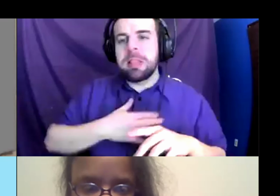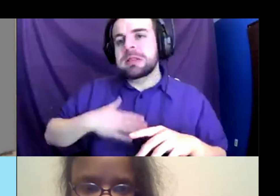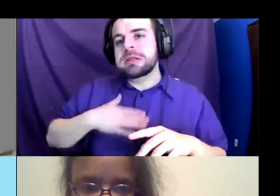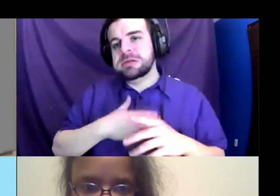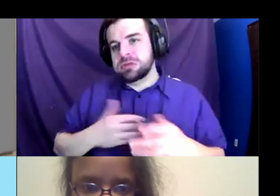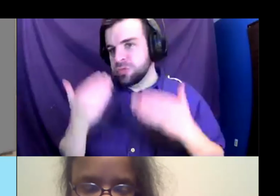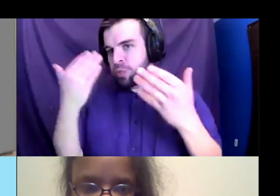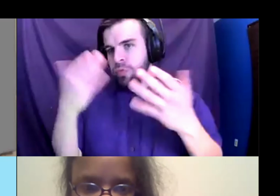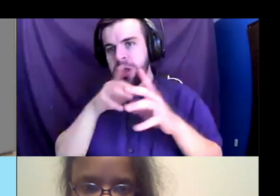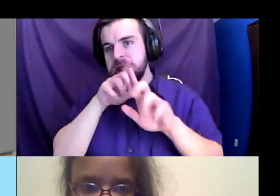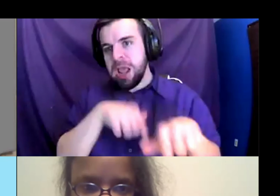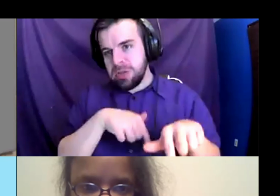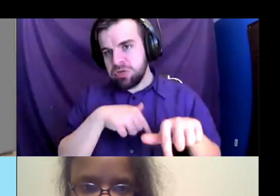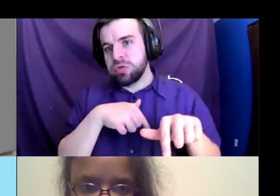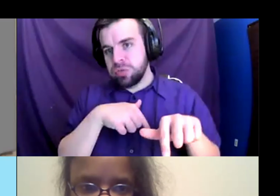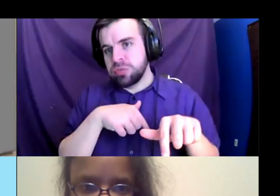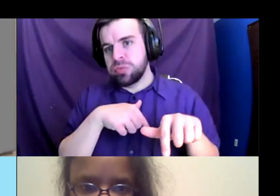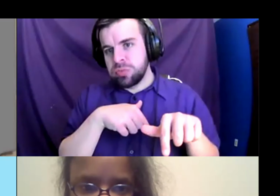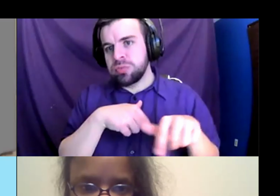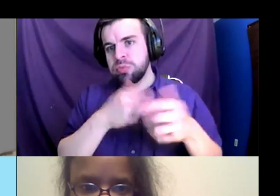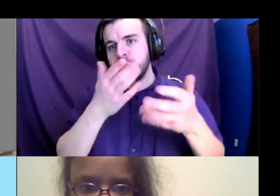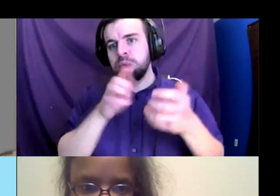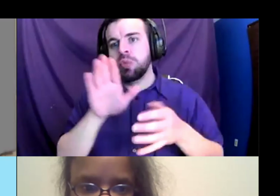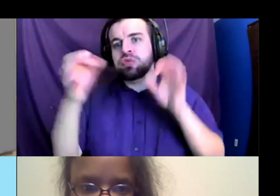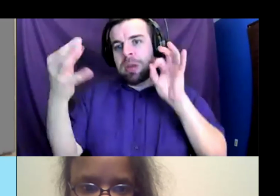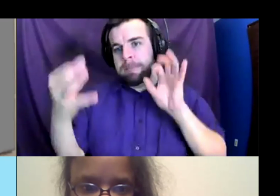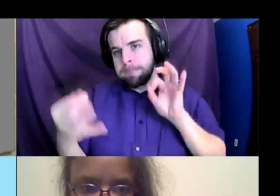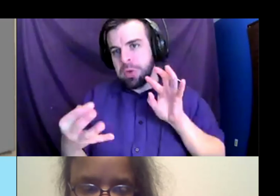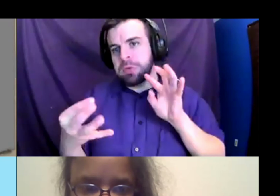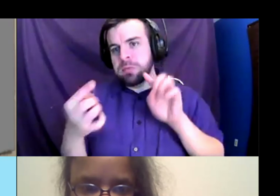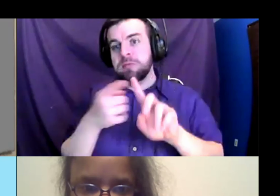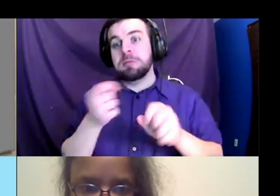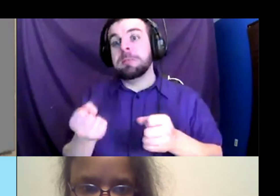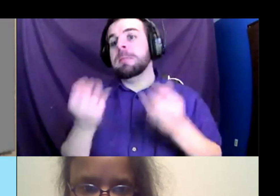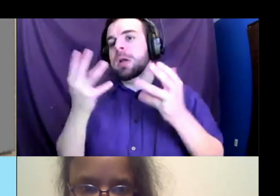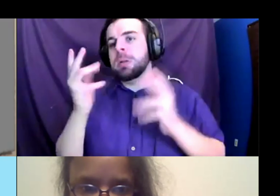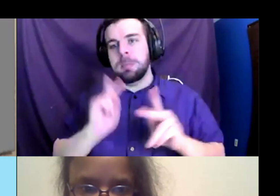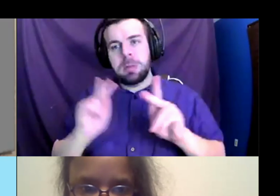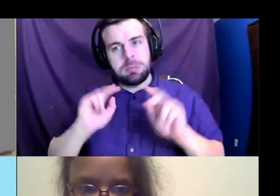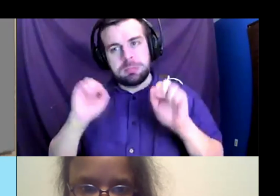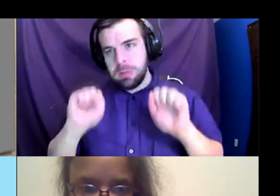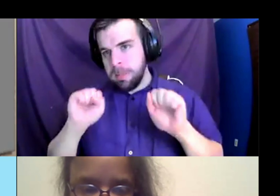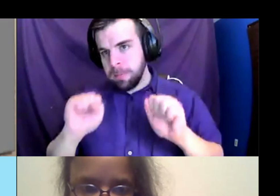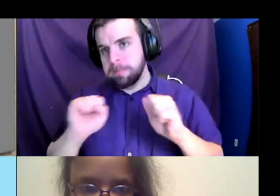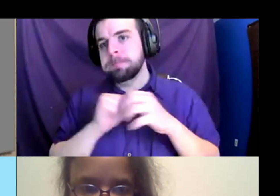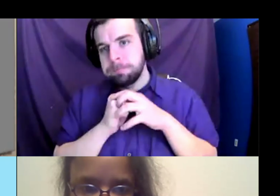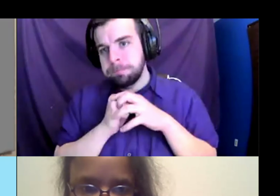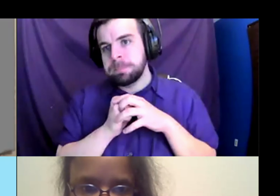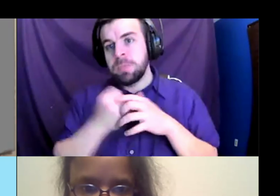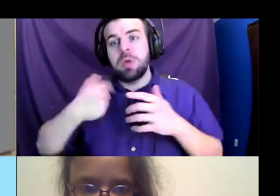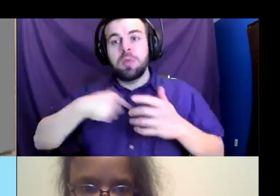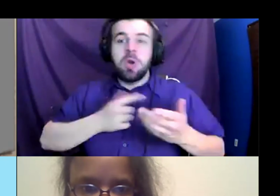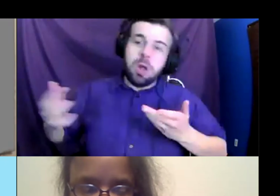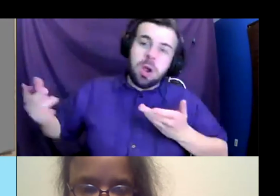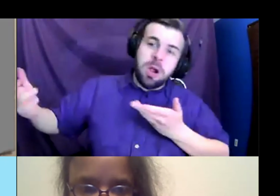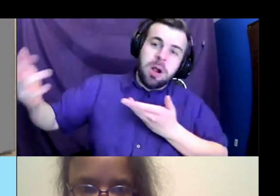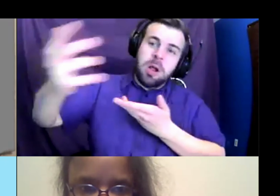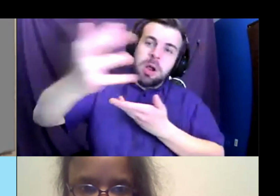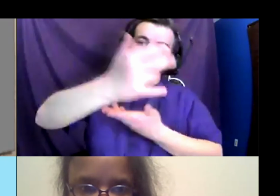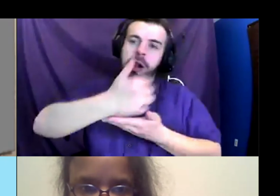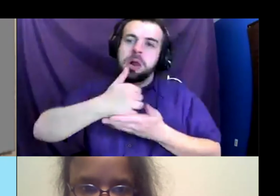would like to have input from as many of you as we can. And we are compiling all these results. We may share